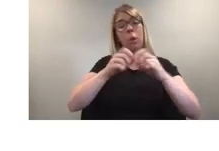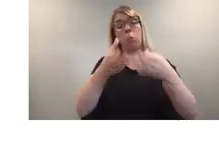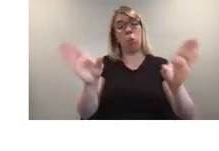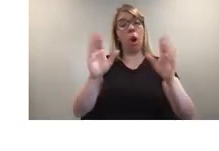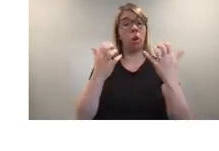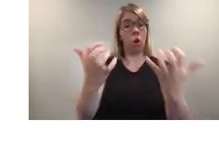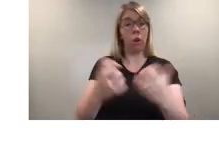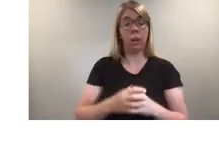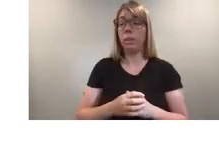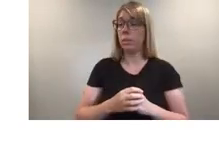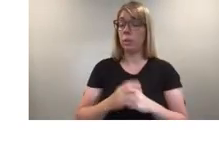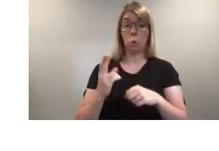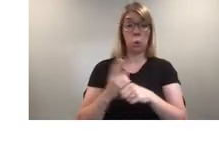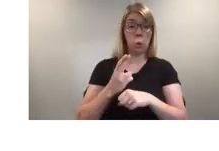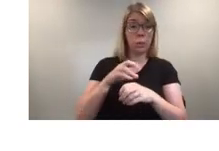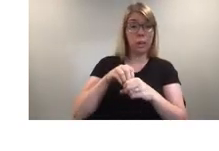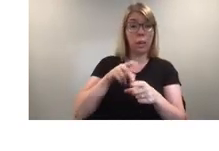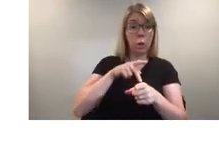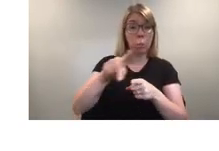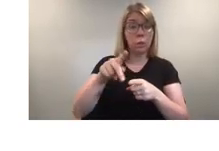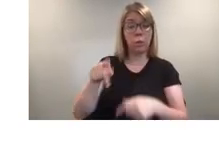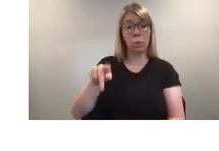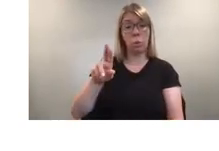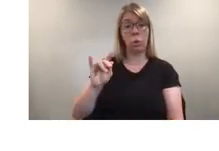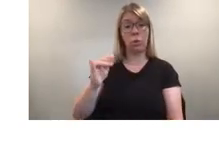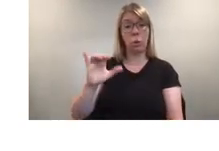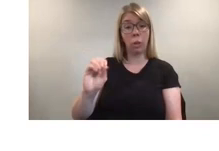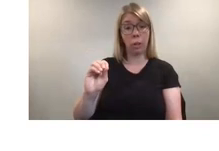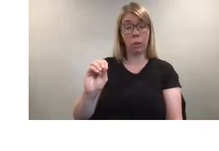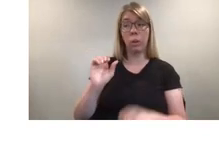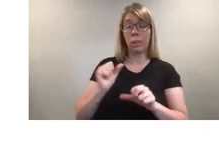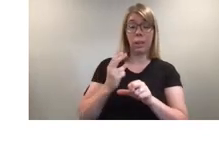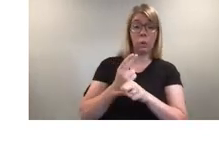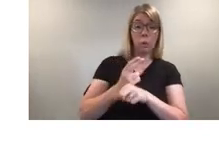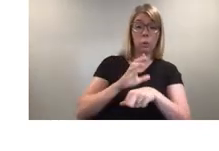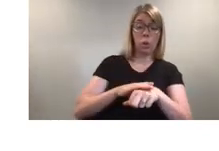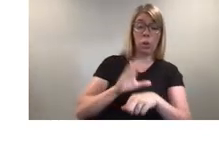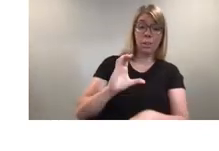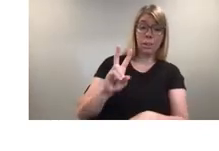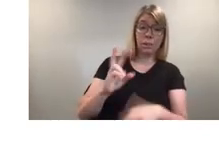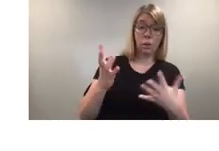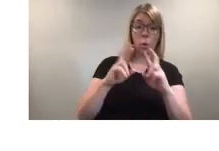portfolio, something shared outside the classroom can be used on a CV or resume.